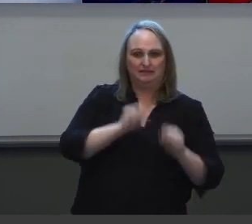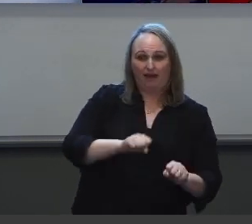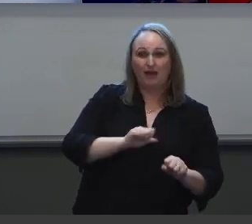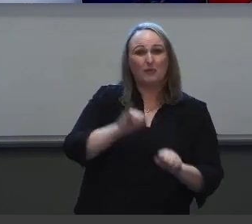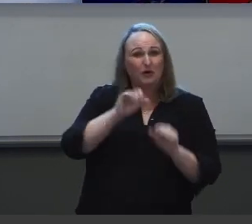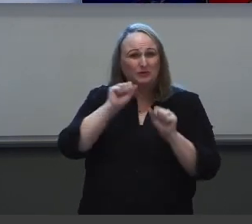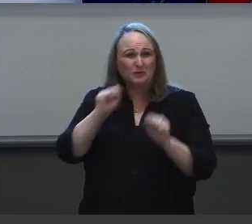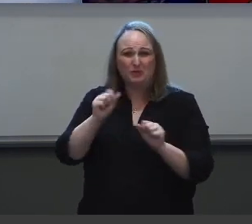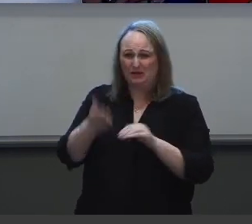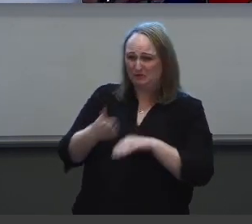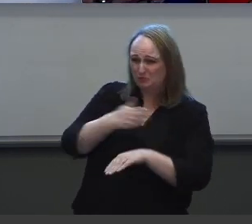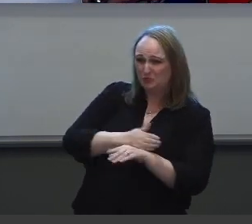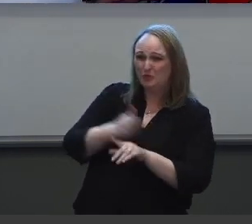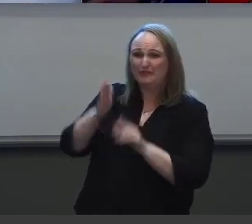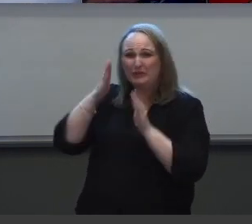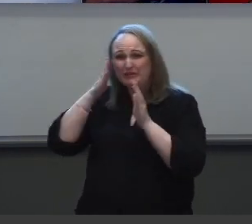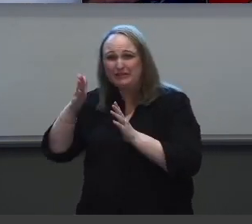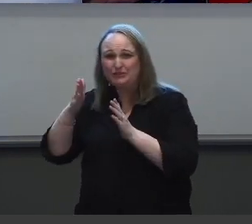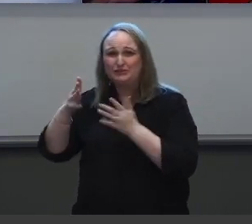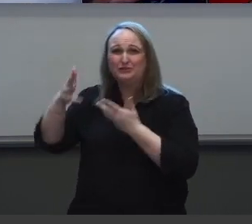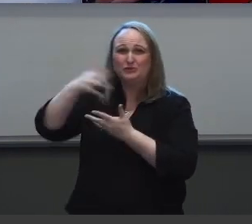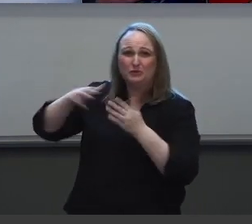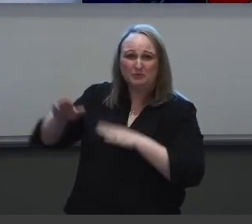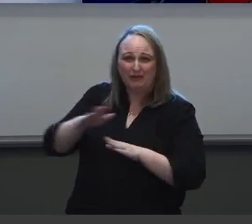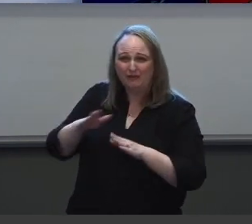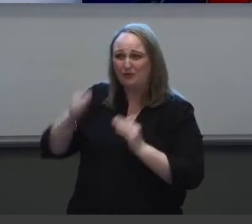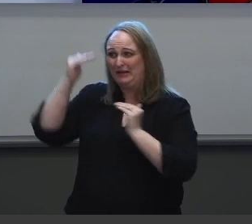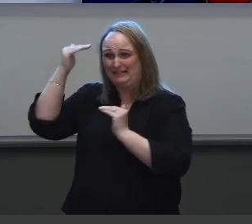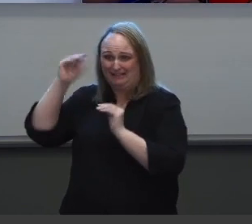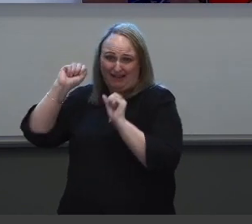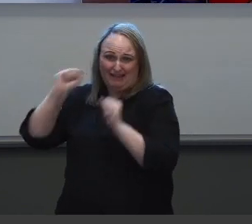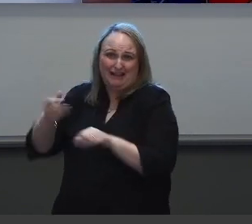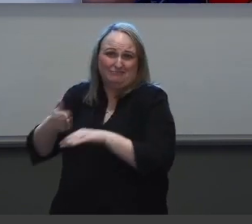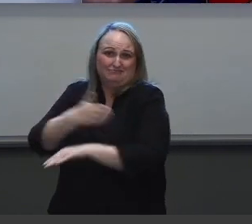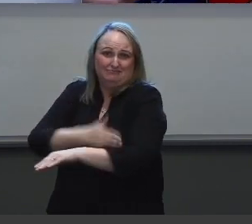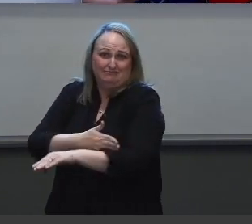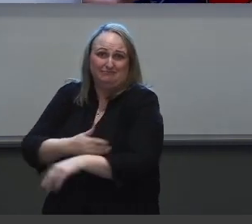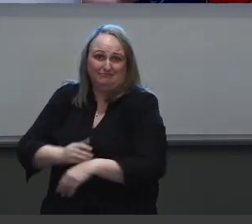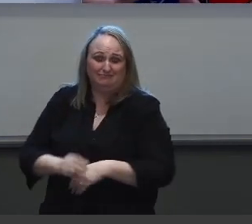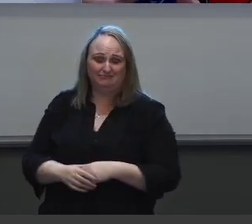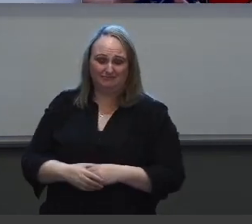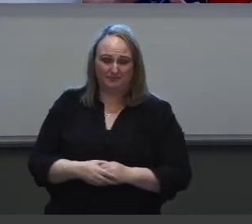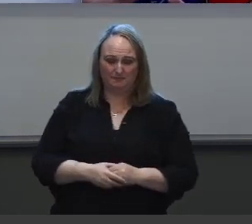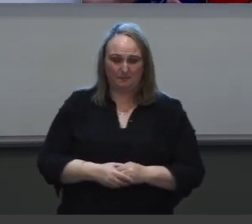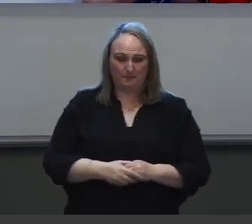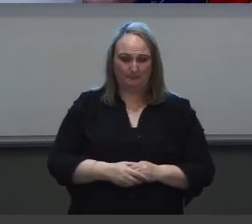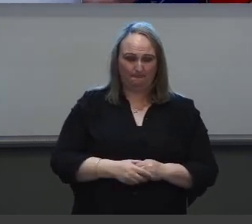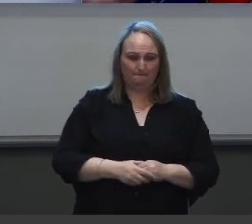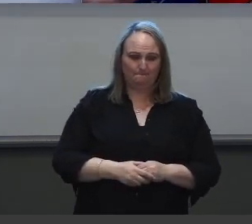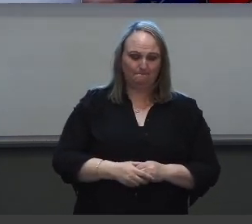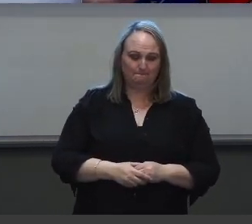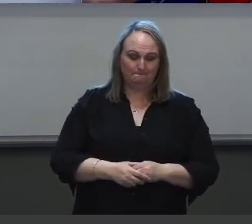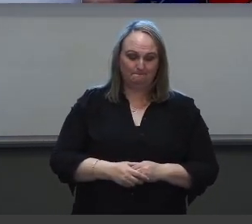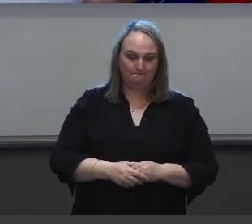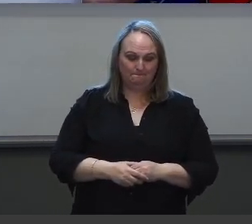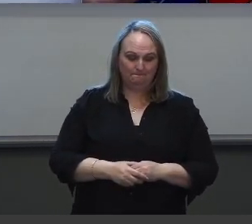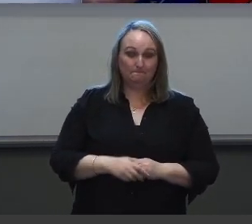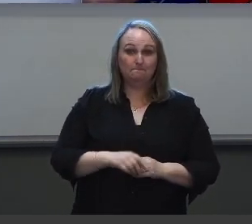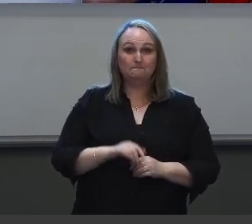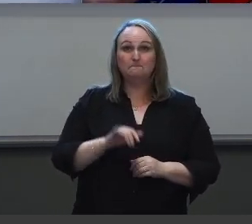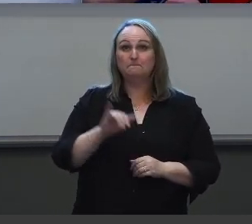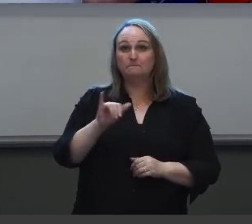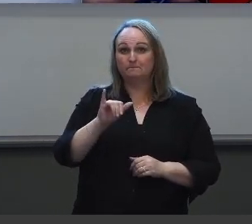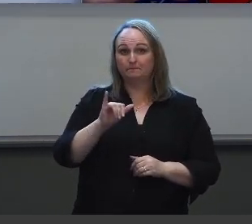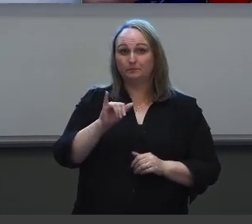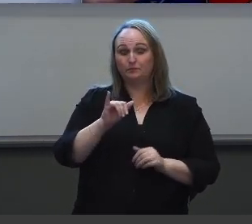attention, social behaviors, and anxiety behaviors. Also, I think even more importantly, is this understanding that